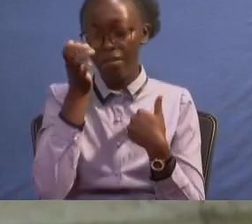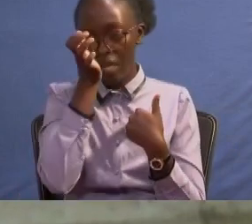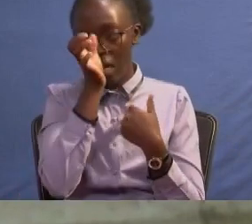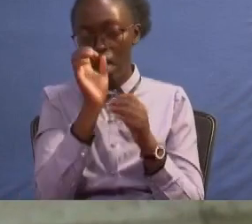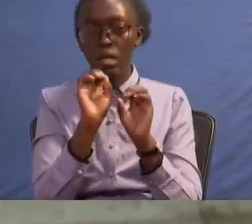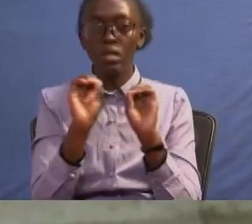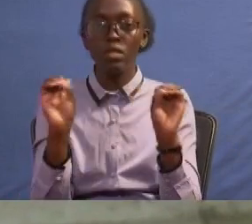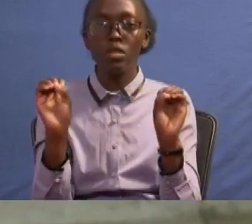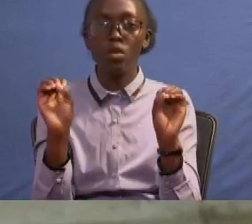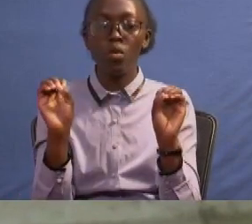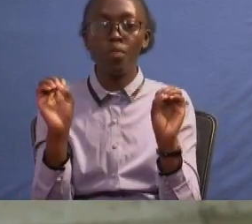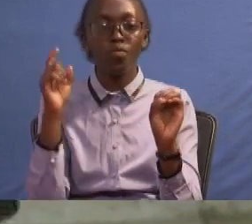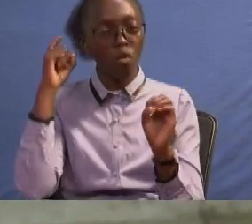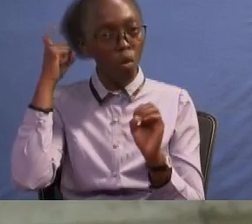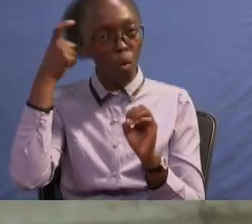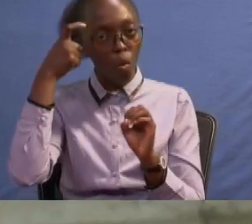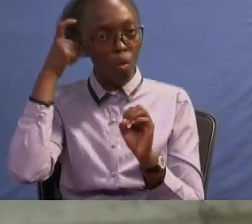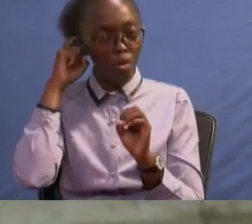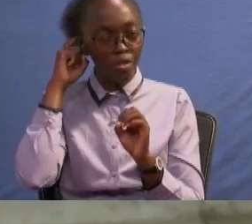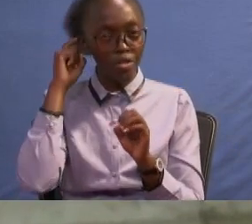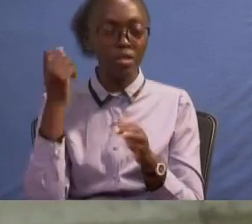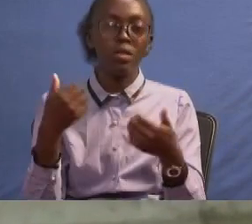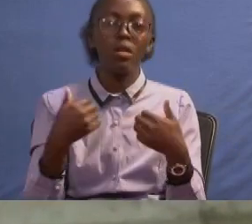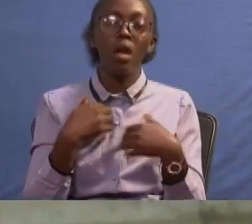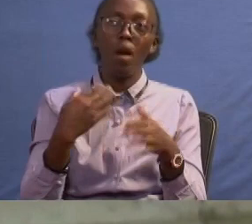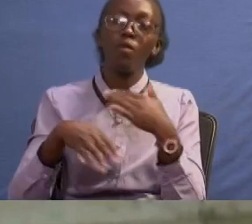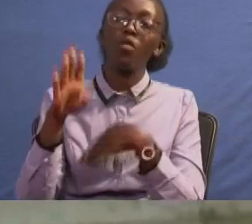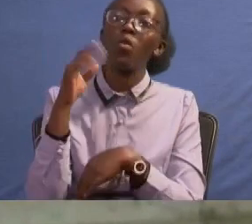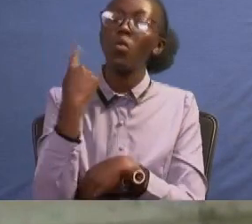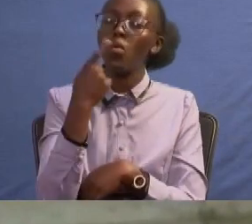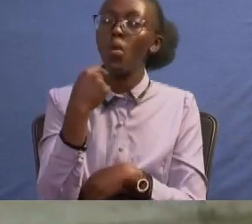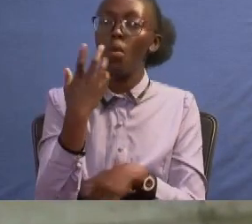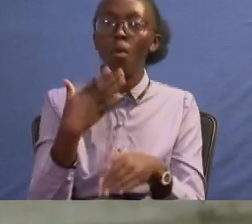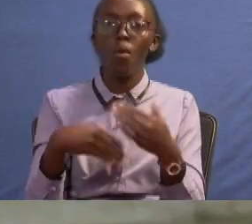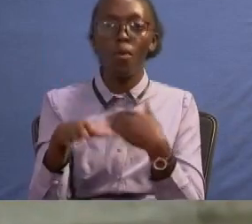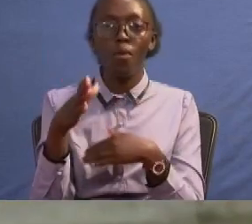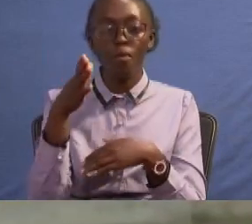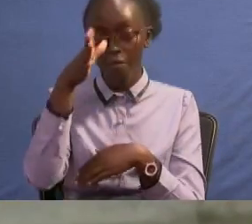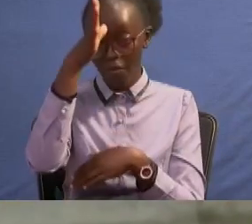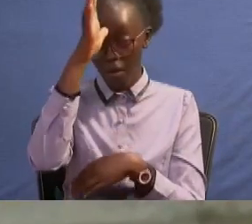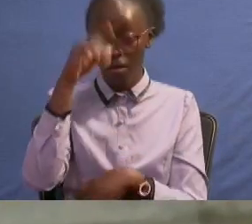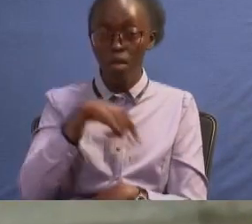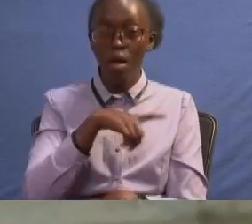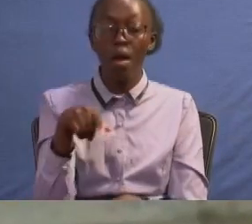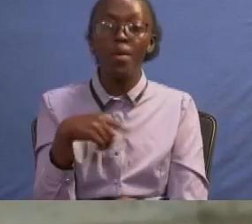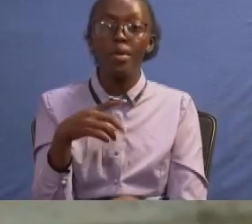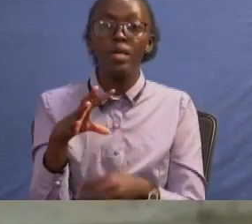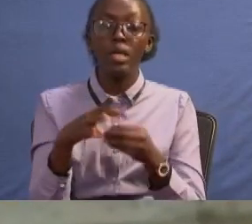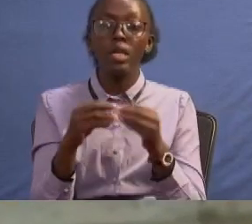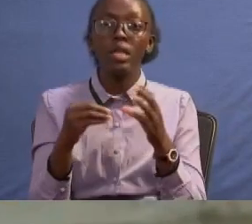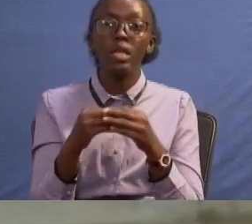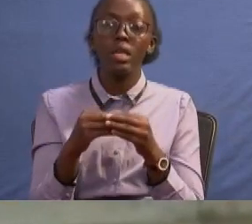origin. We have God who is our Father and the creator of the heaven and